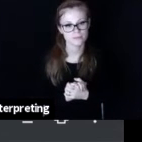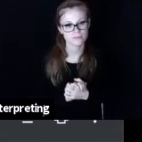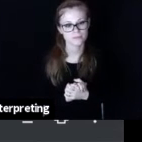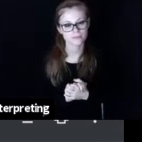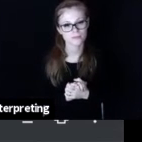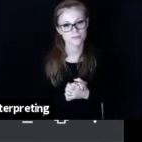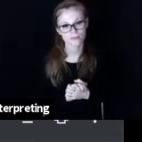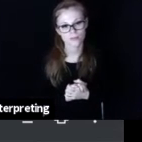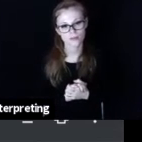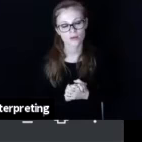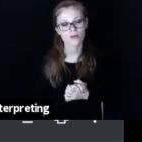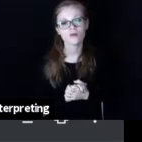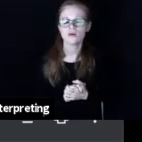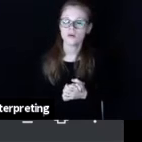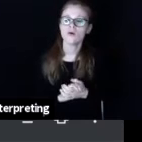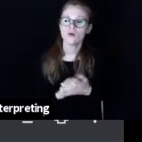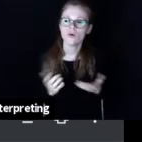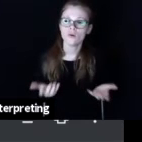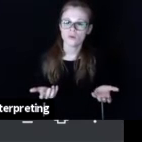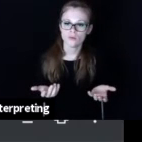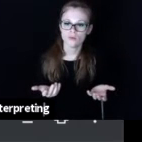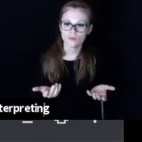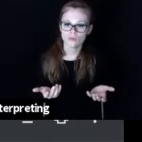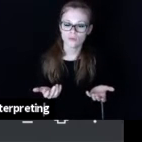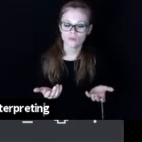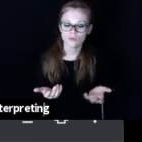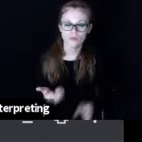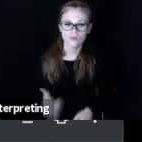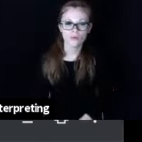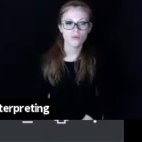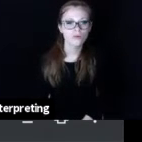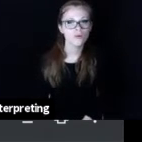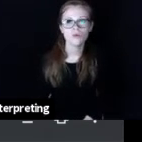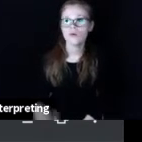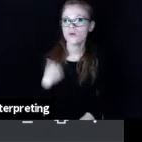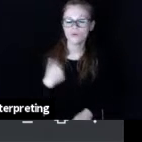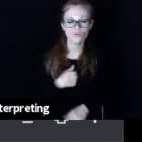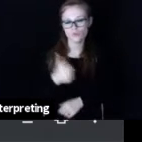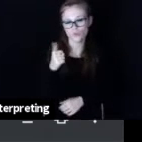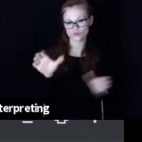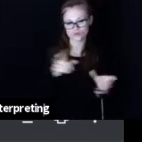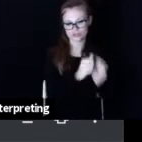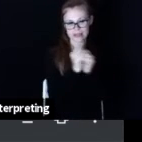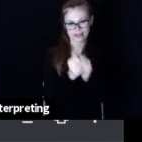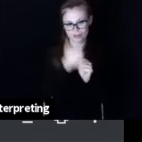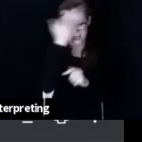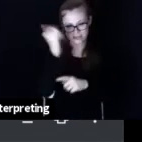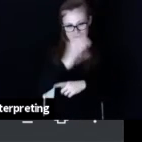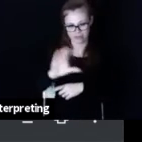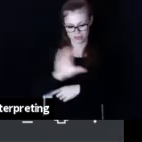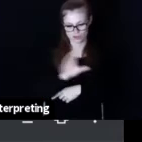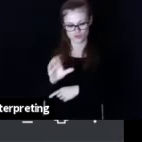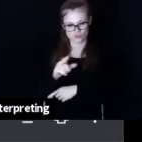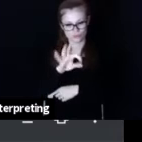Um, so we won't do these activities together because of the Zoom format. But you